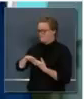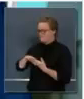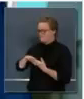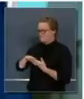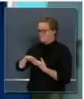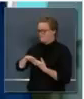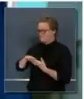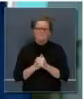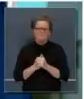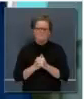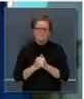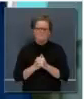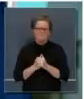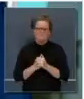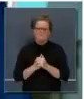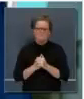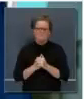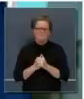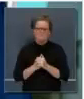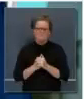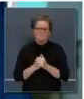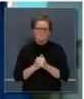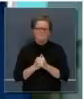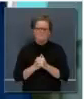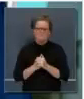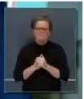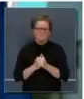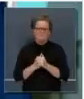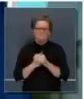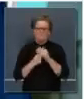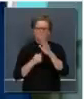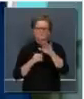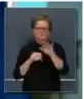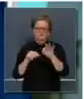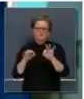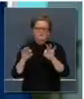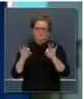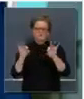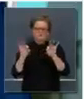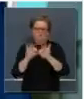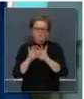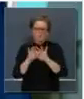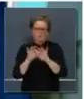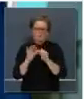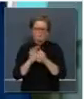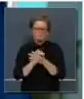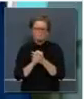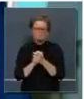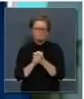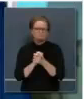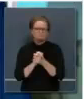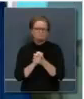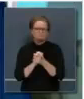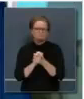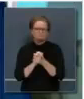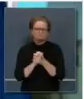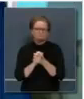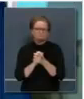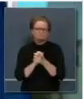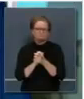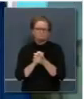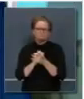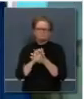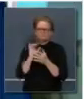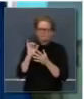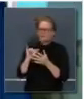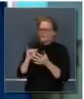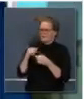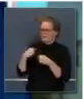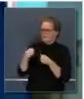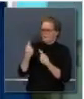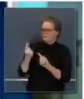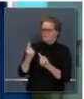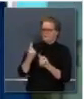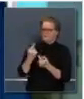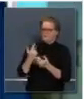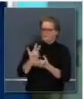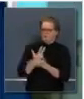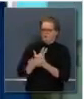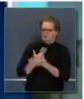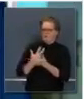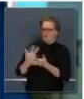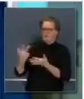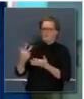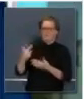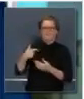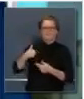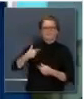What the fuck? Listen to this guy. A few weeks ago, I was asked to go to a friend's